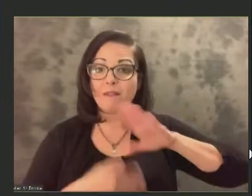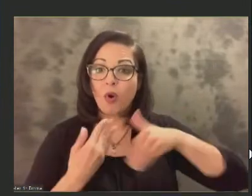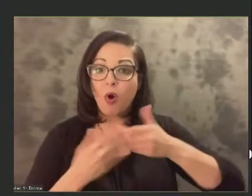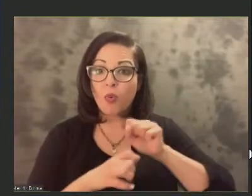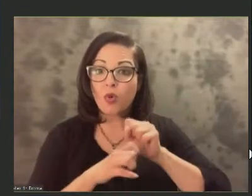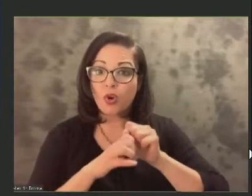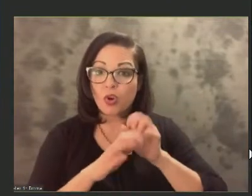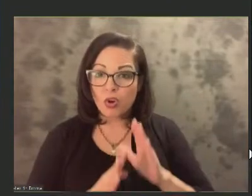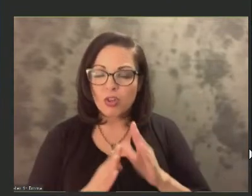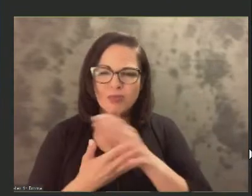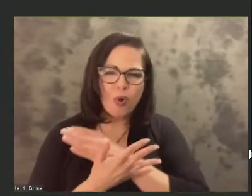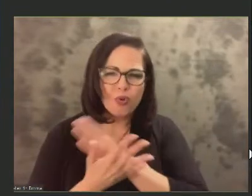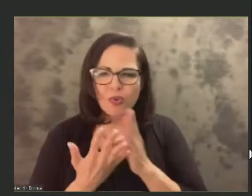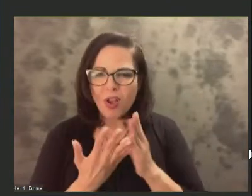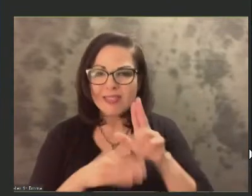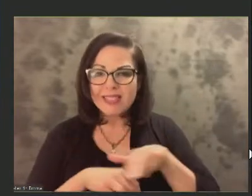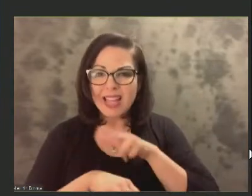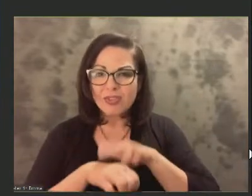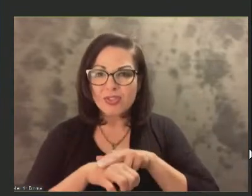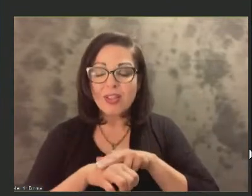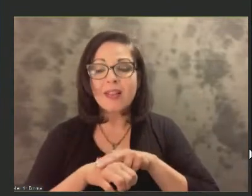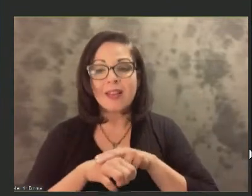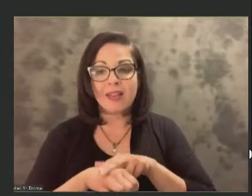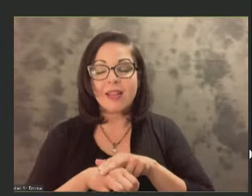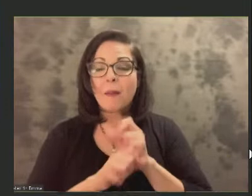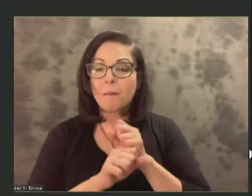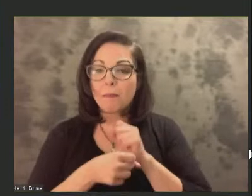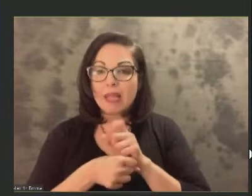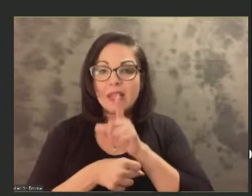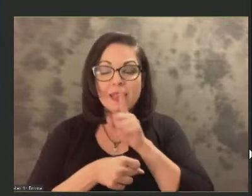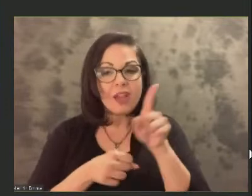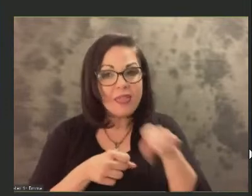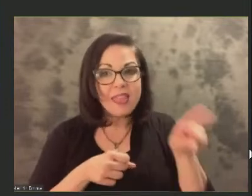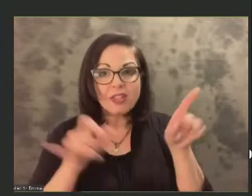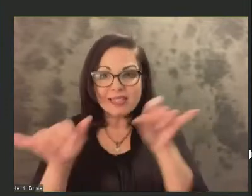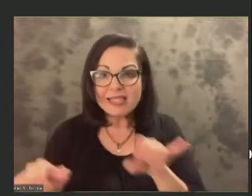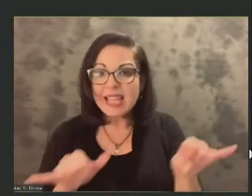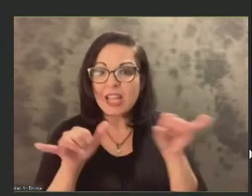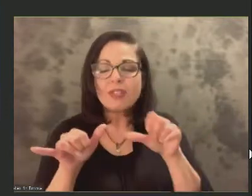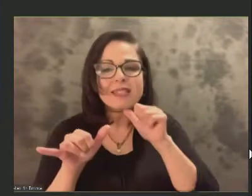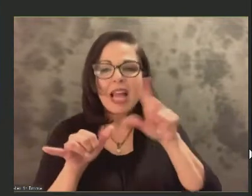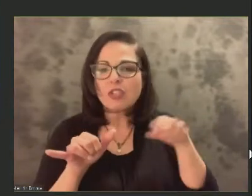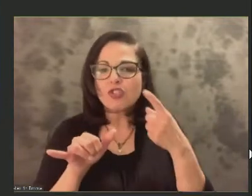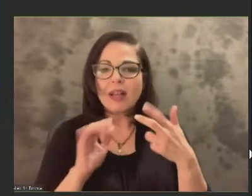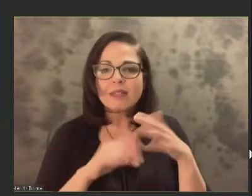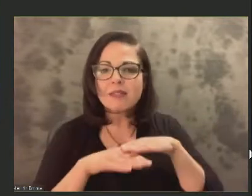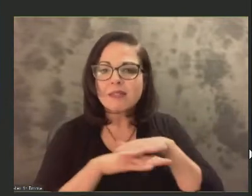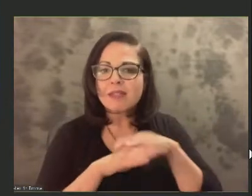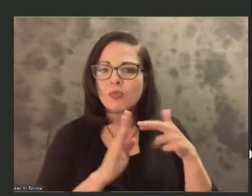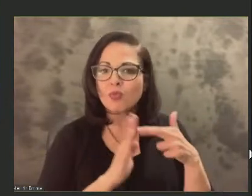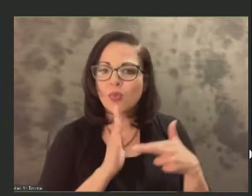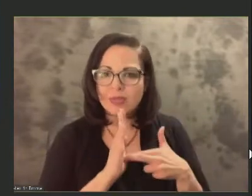workers across our nation. Make them standards and not guidelines. Thank you.